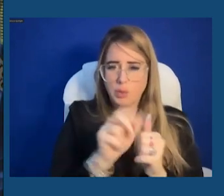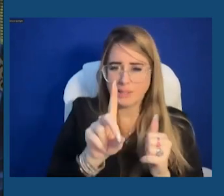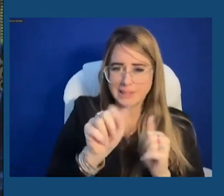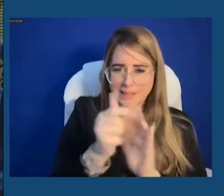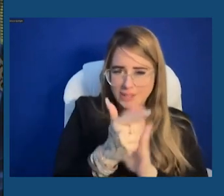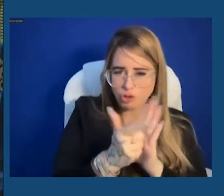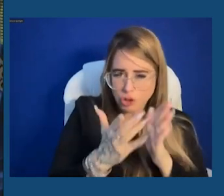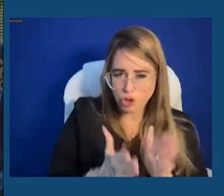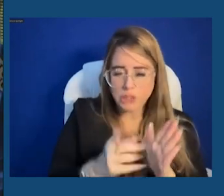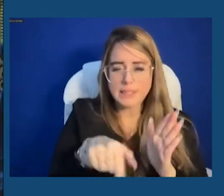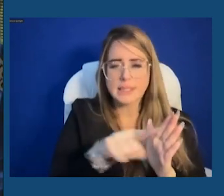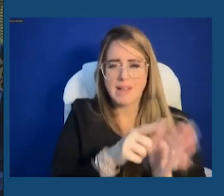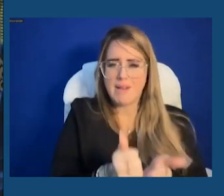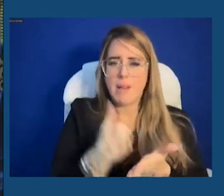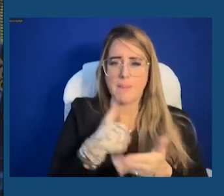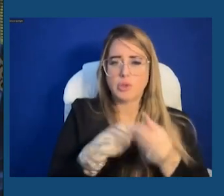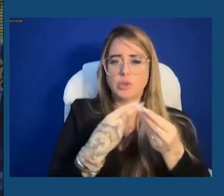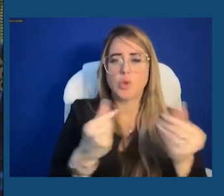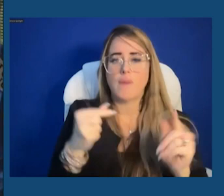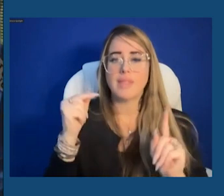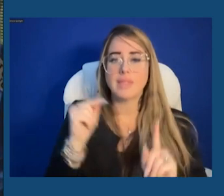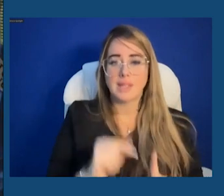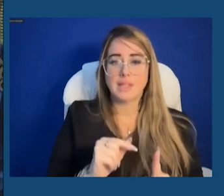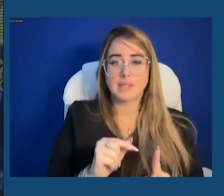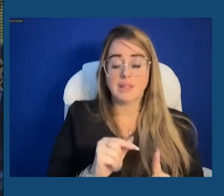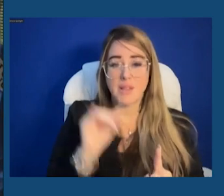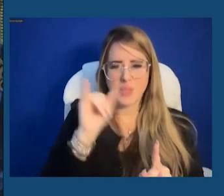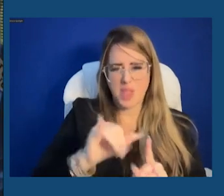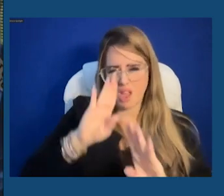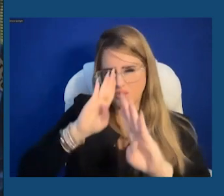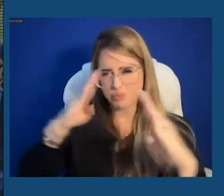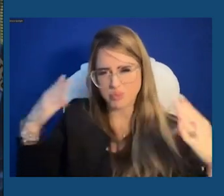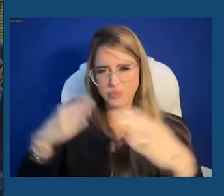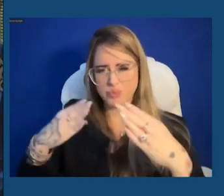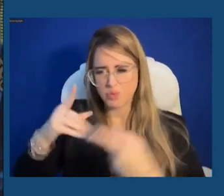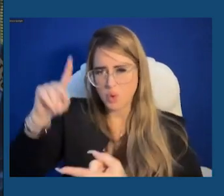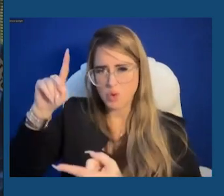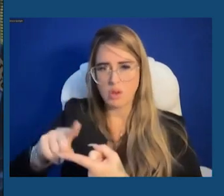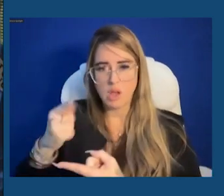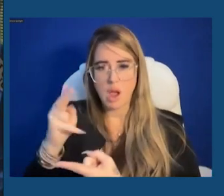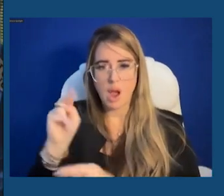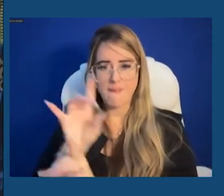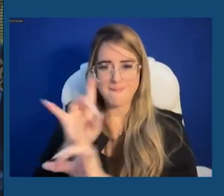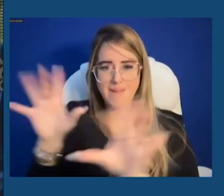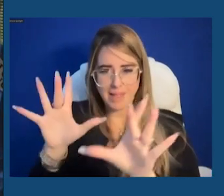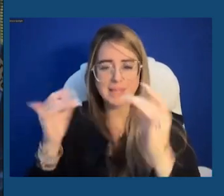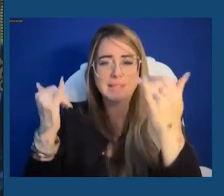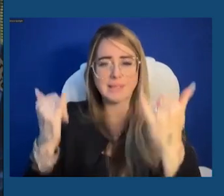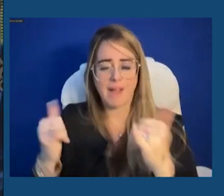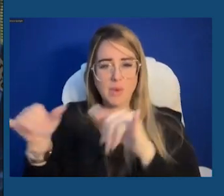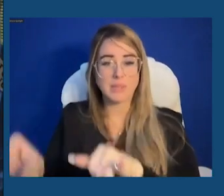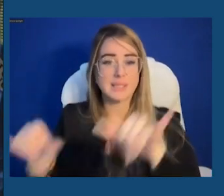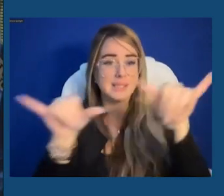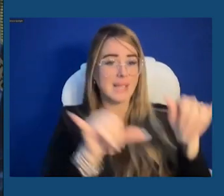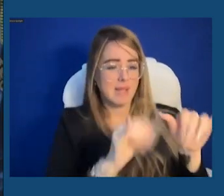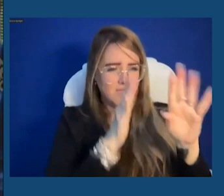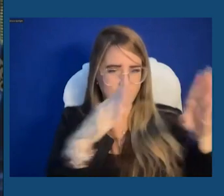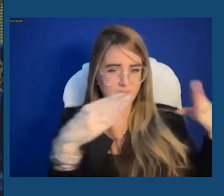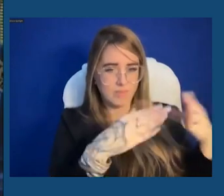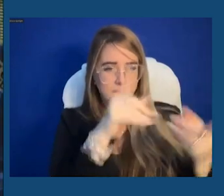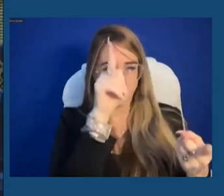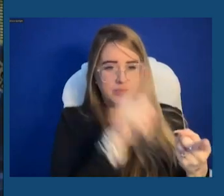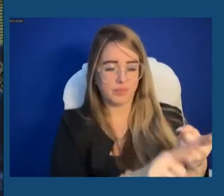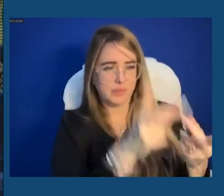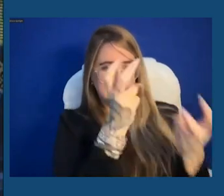this phenomenon with the same intensity that they brought to fighting gun violence, and we'll get the same results. I'm convinced of this. We